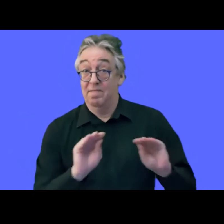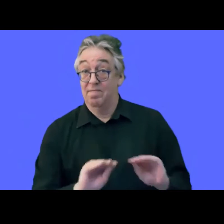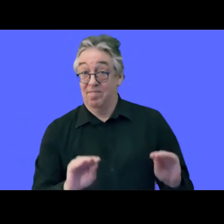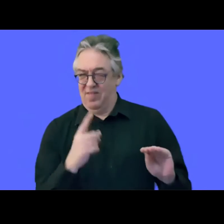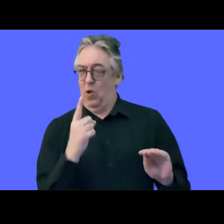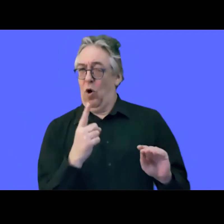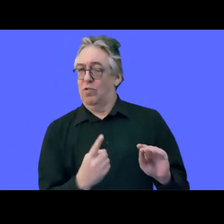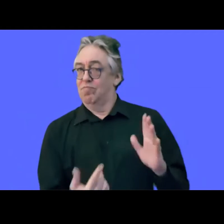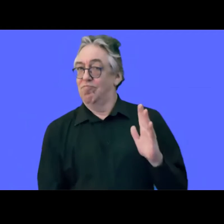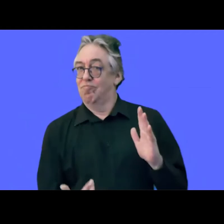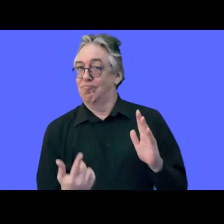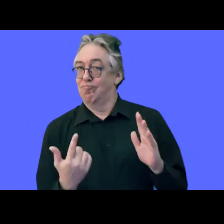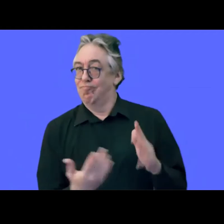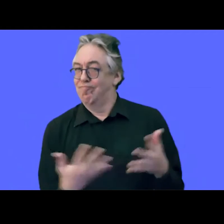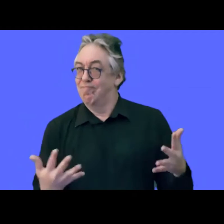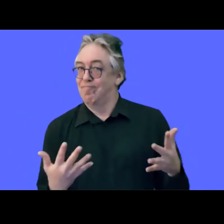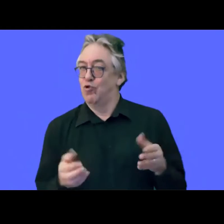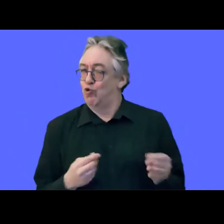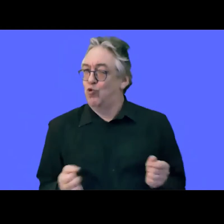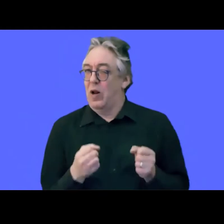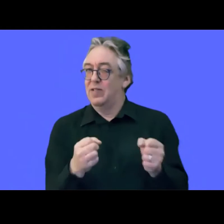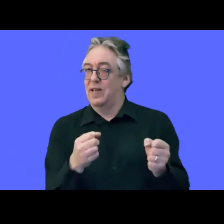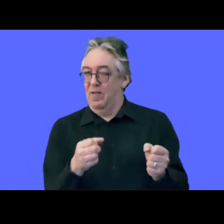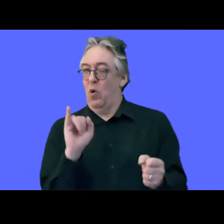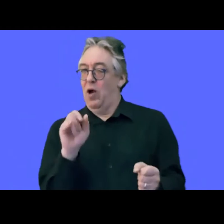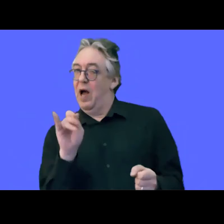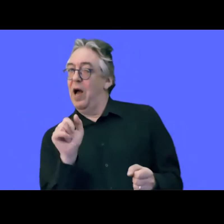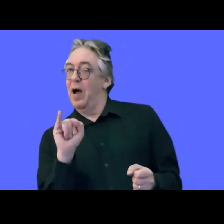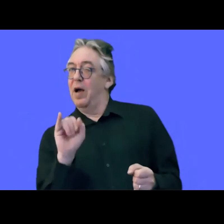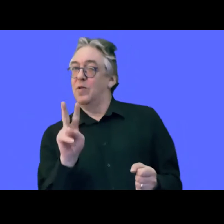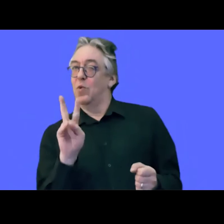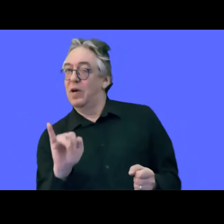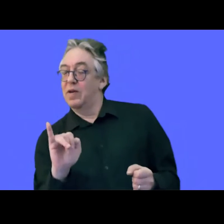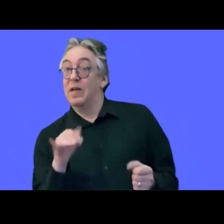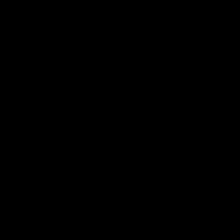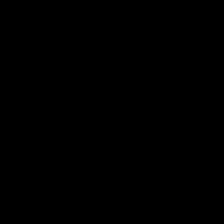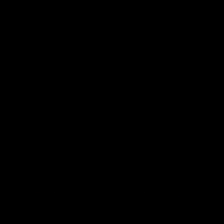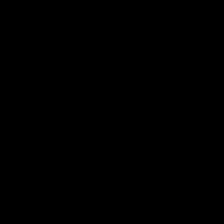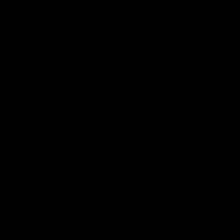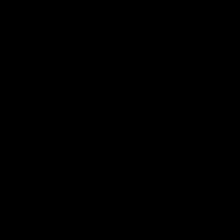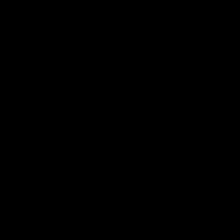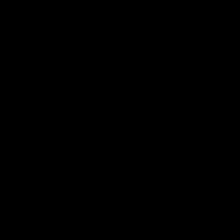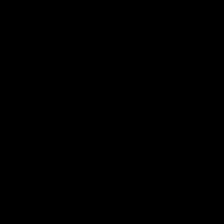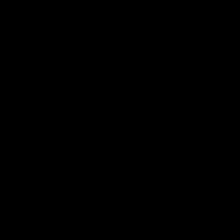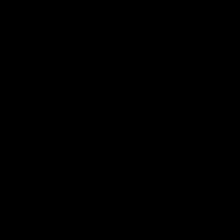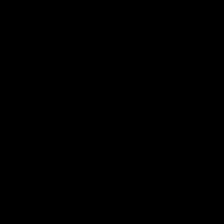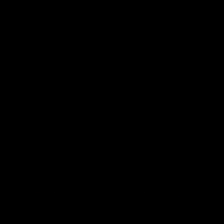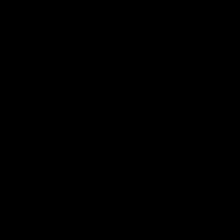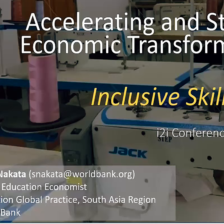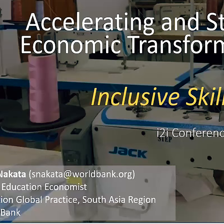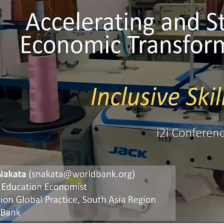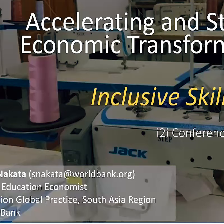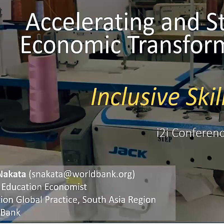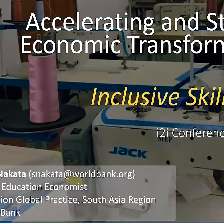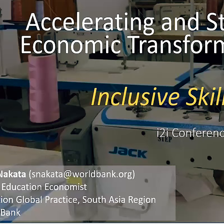by i2i to upskill people with disabilities. So now I want to introduce you to Shiro Nakata, who is a